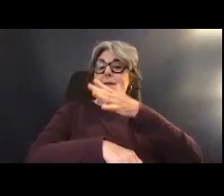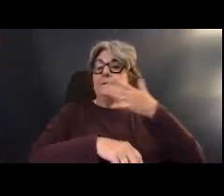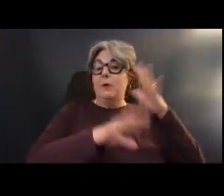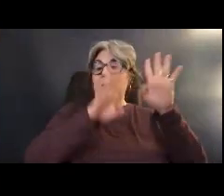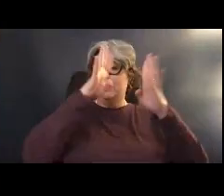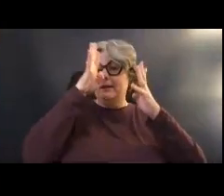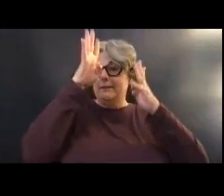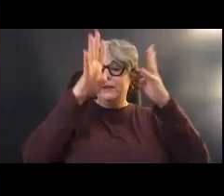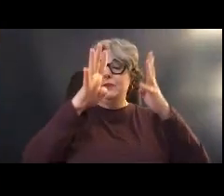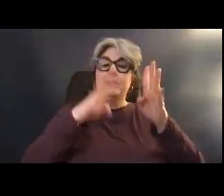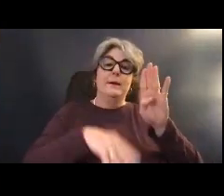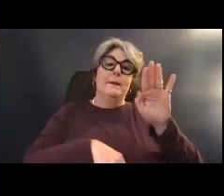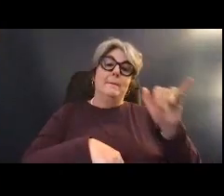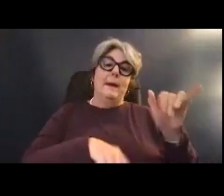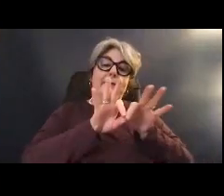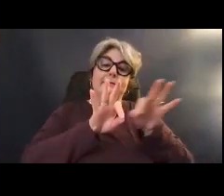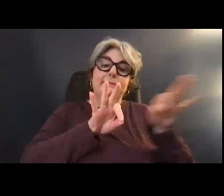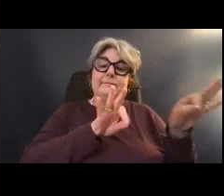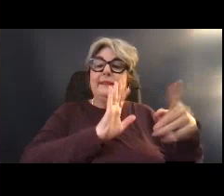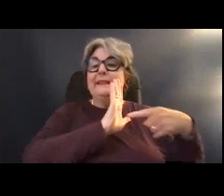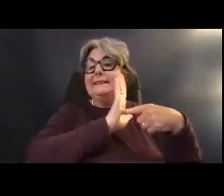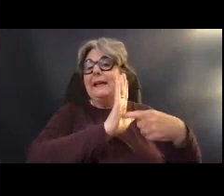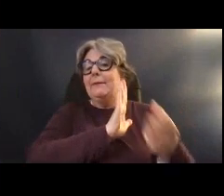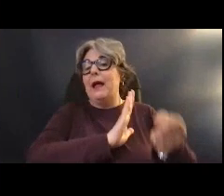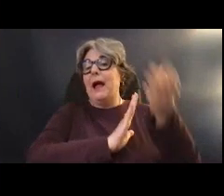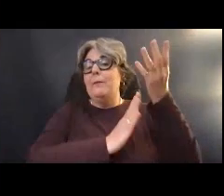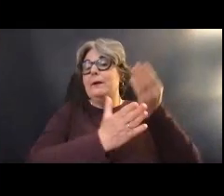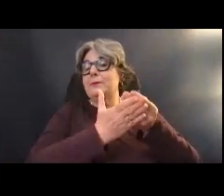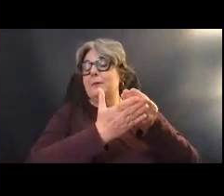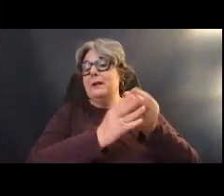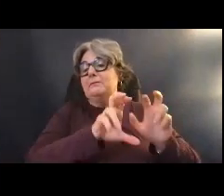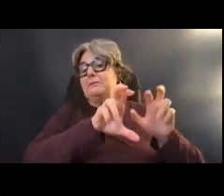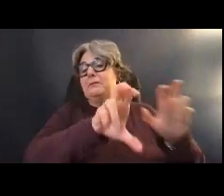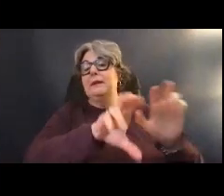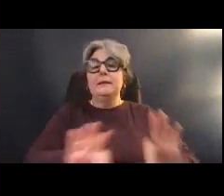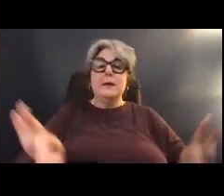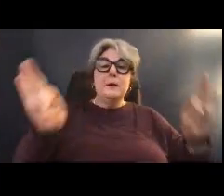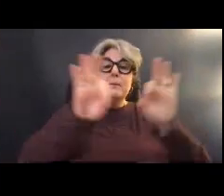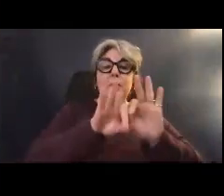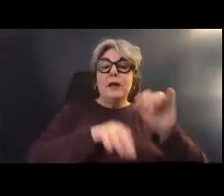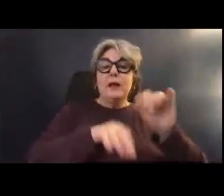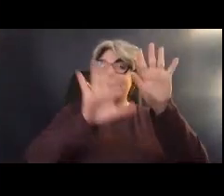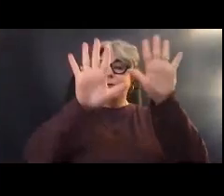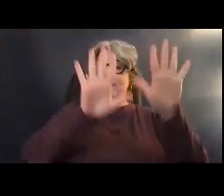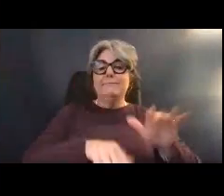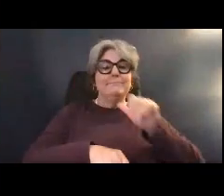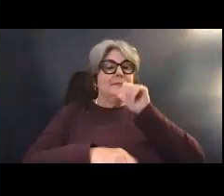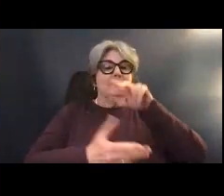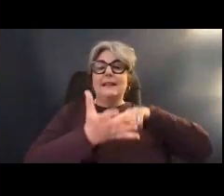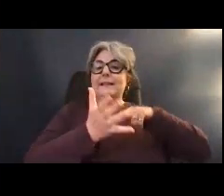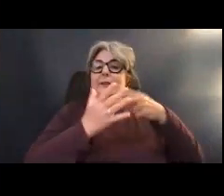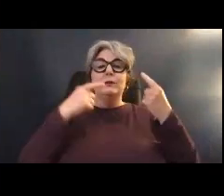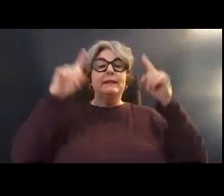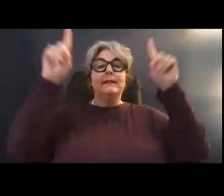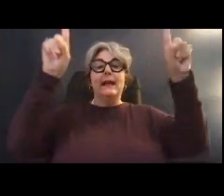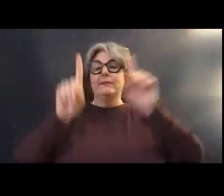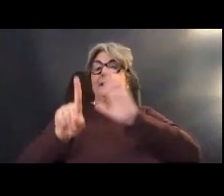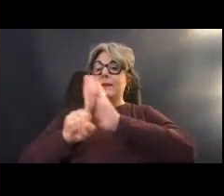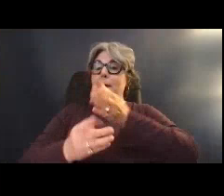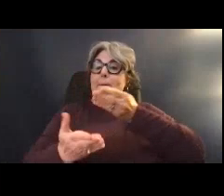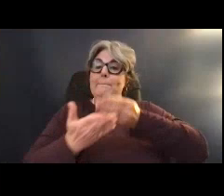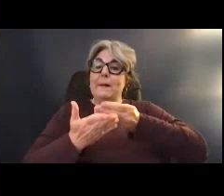innovation by an example amount. It's important to note that Aim for Climate does not intend to announce individual